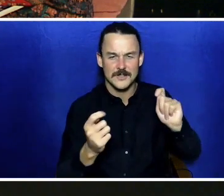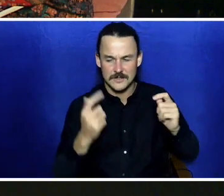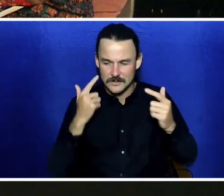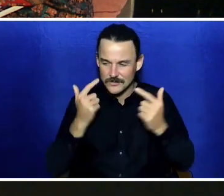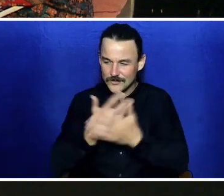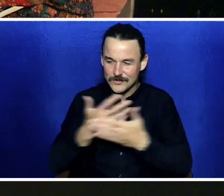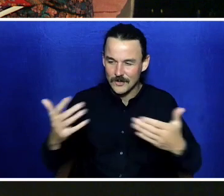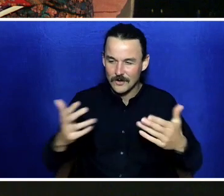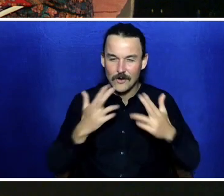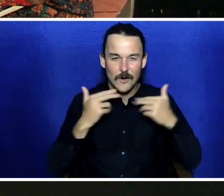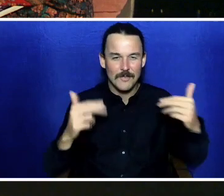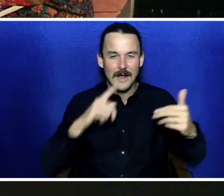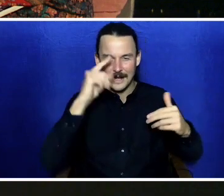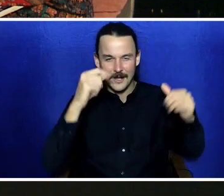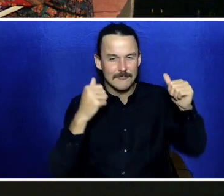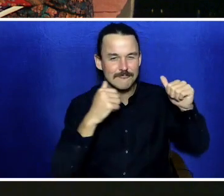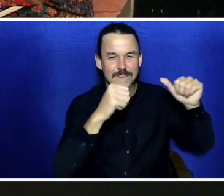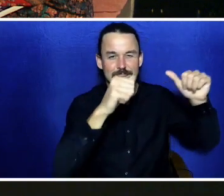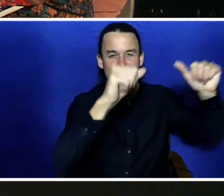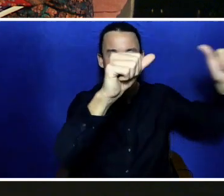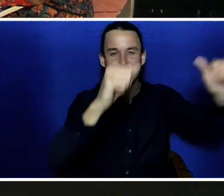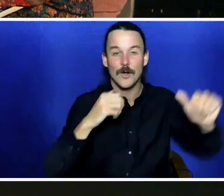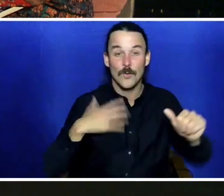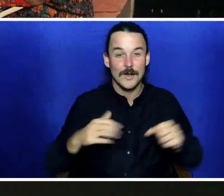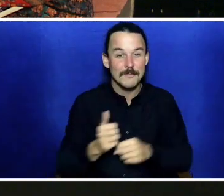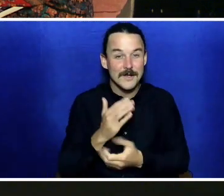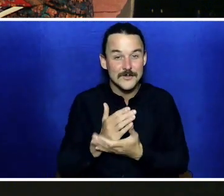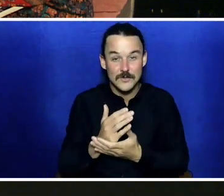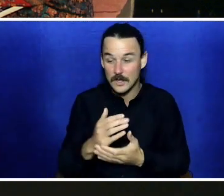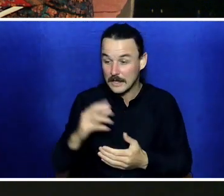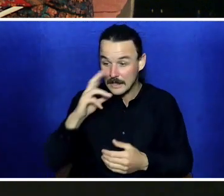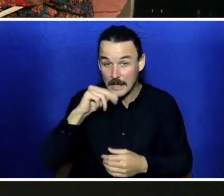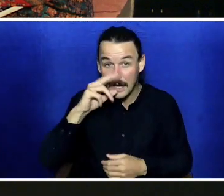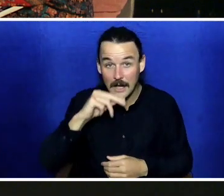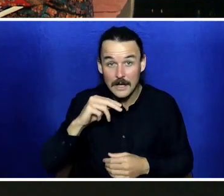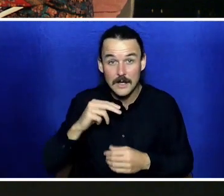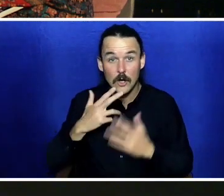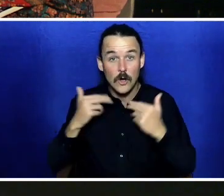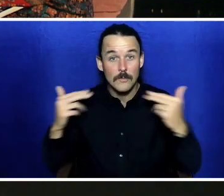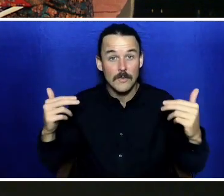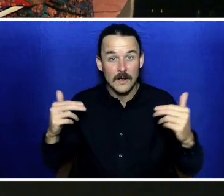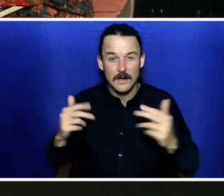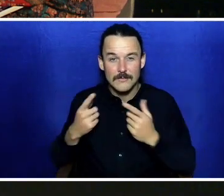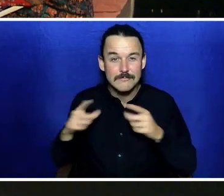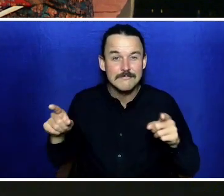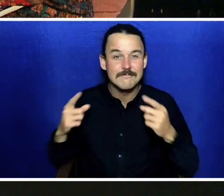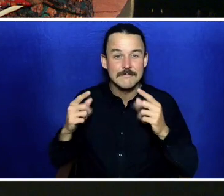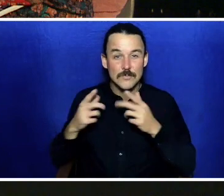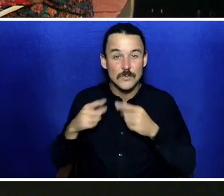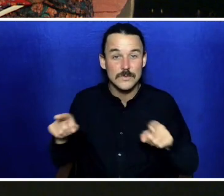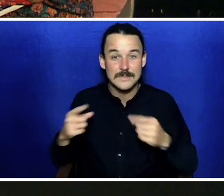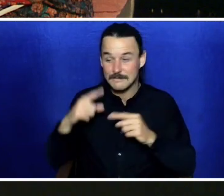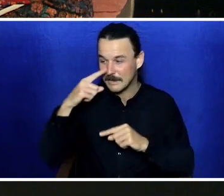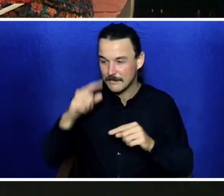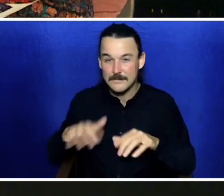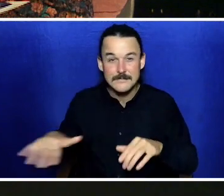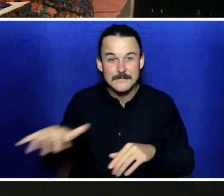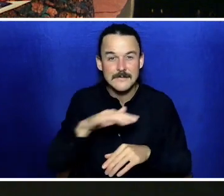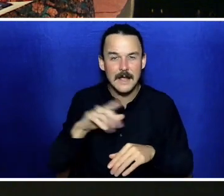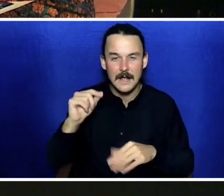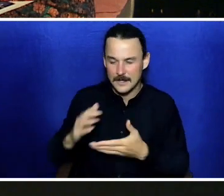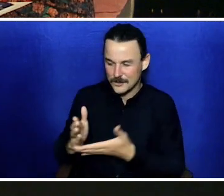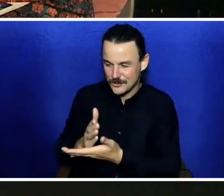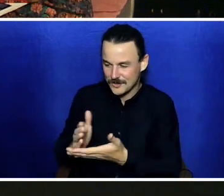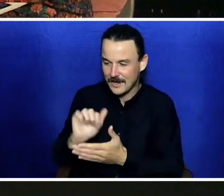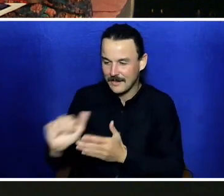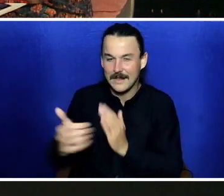that our practitioners of this art are sustained and enabled to share their gifts with us, to transport us, to